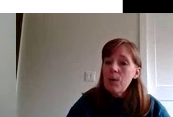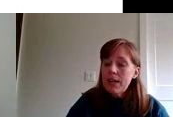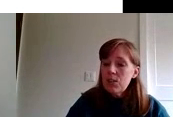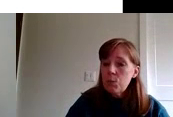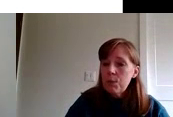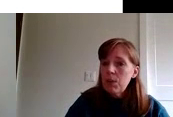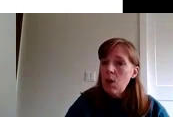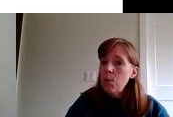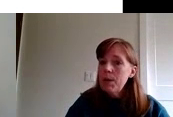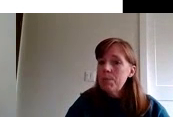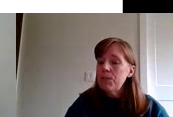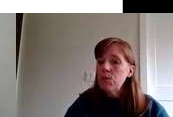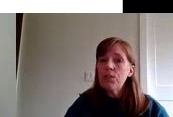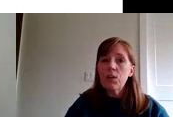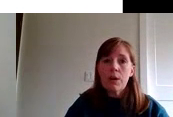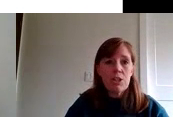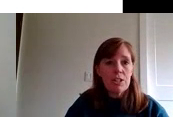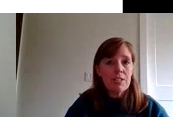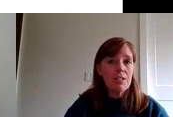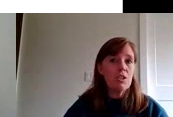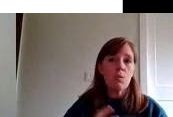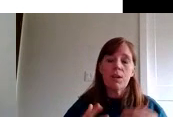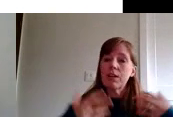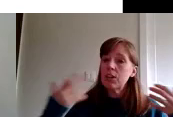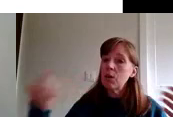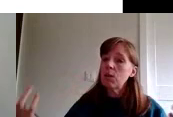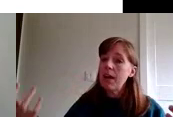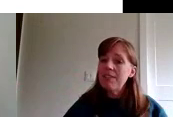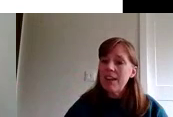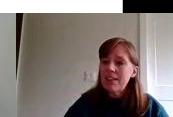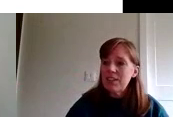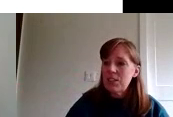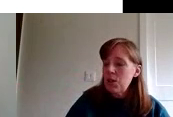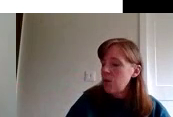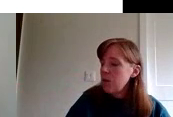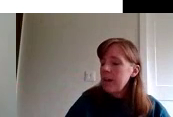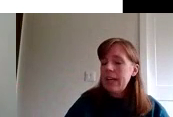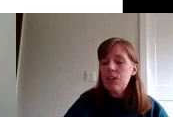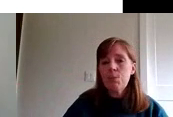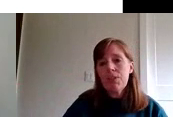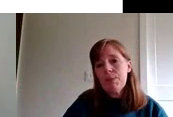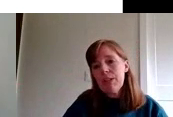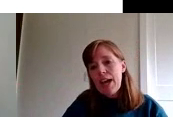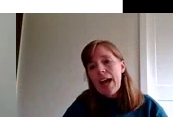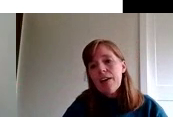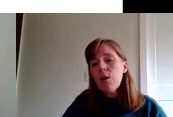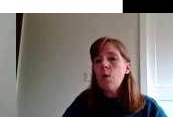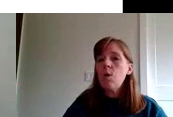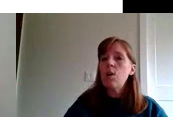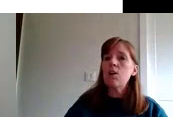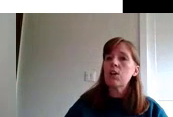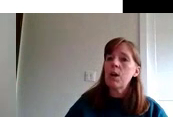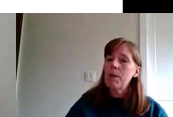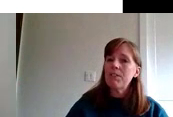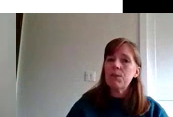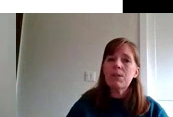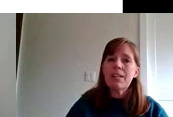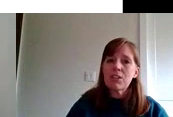we're going to do now is we will open up the floor for questions. So we're going to go live, and so either put them in the chat